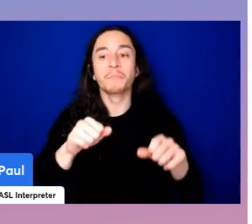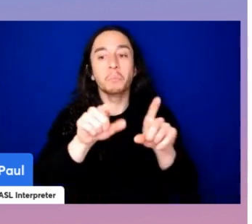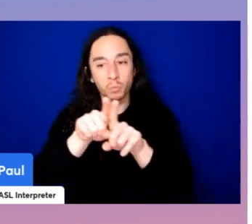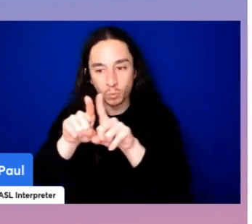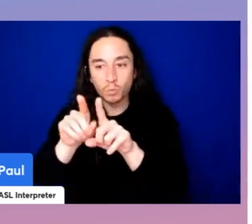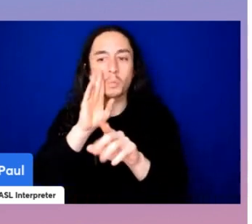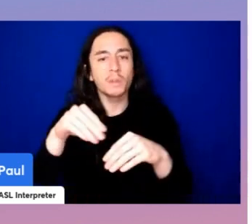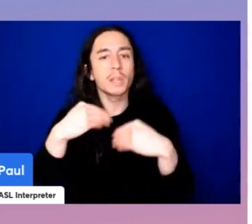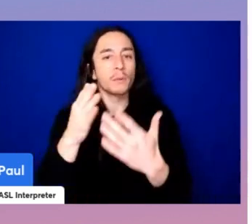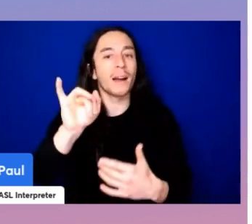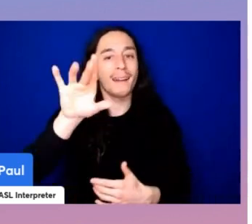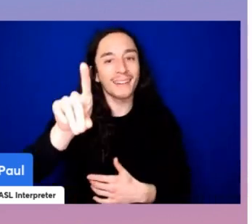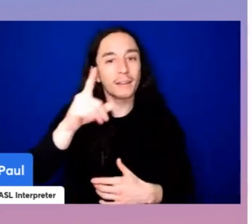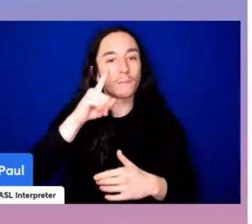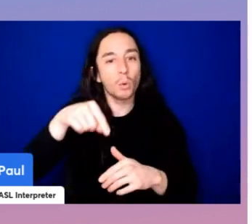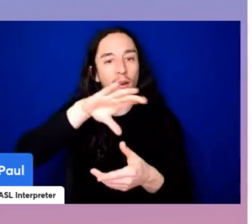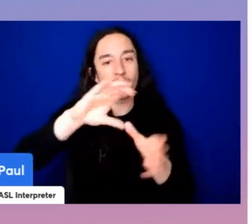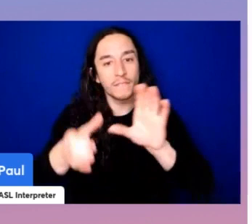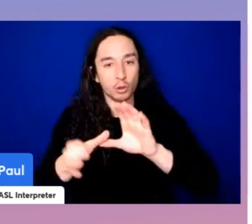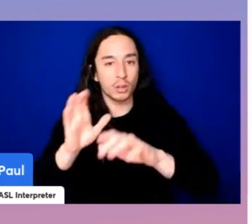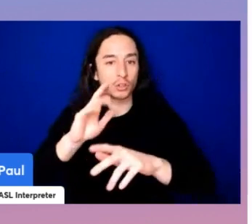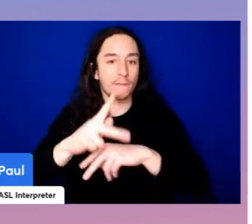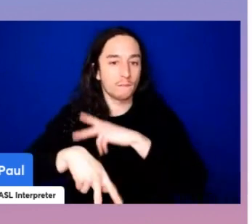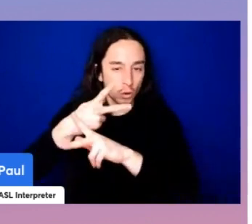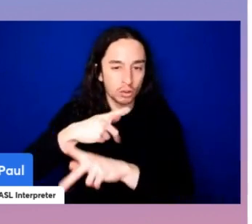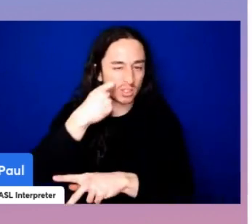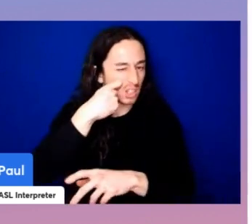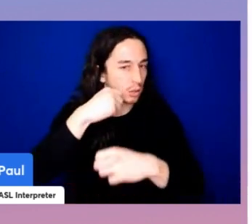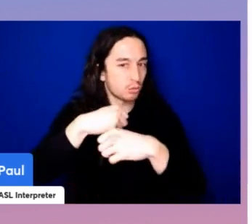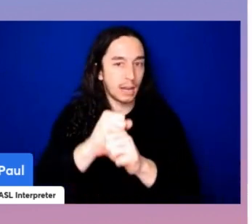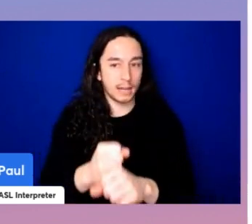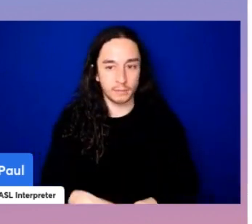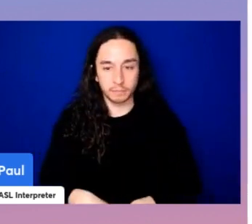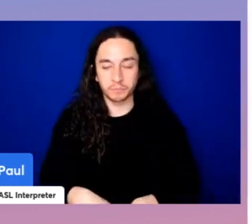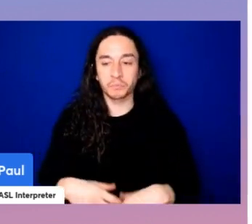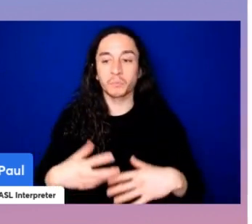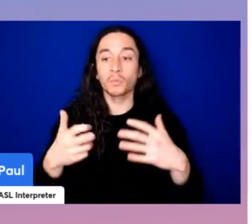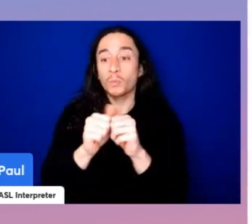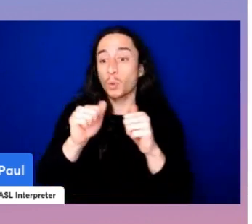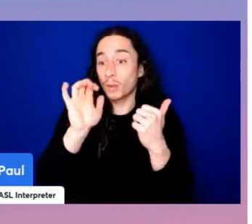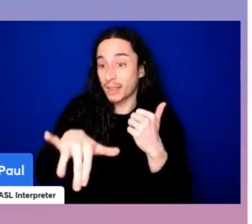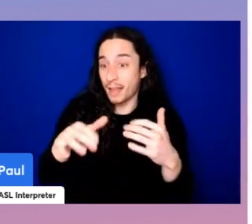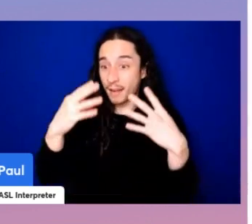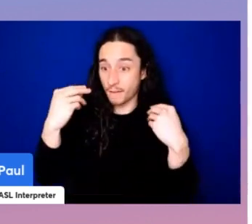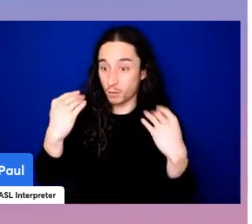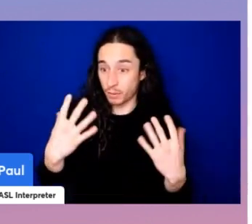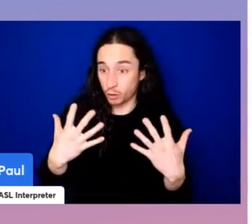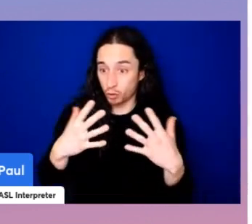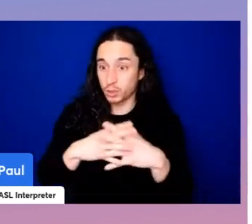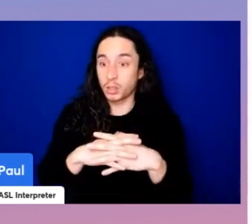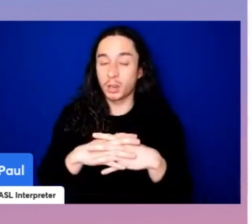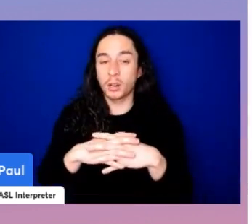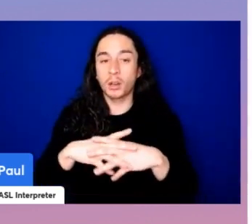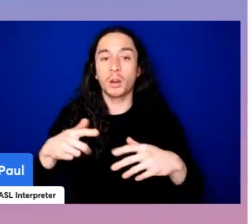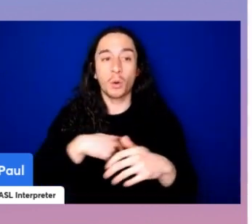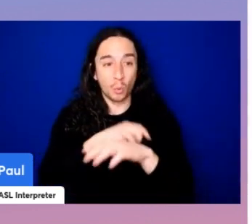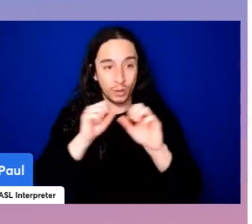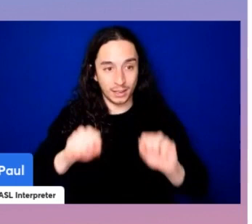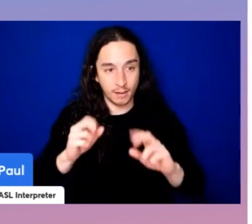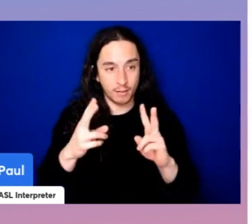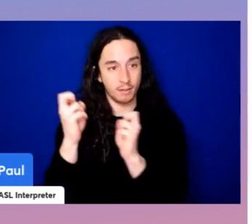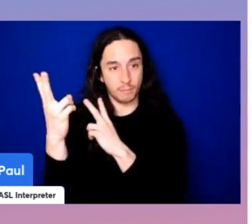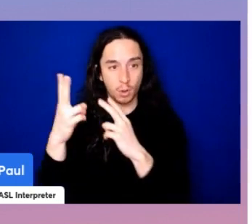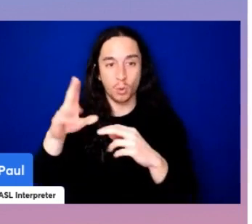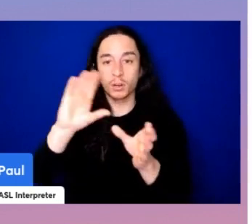an ID of the configuration version that was just created. With that information, you can upload a